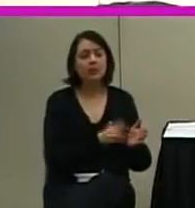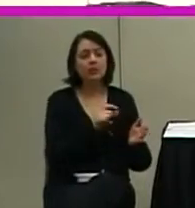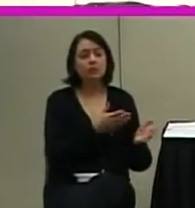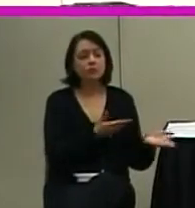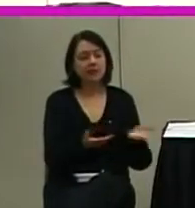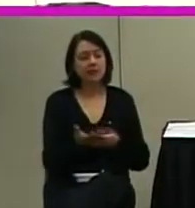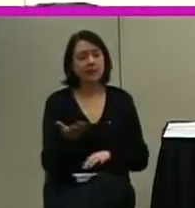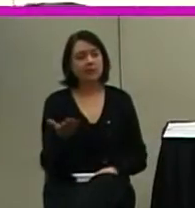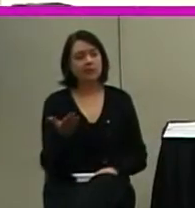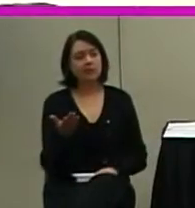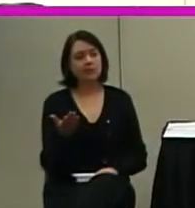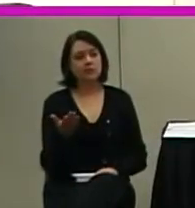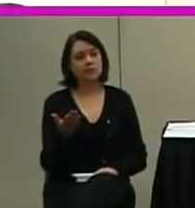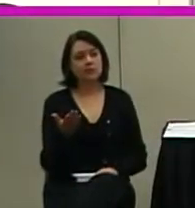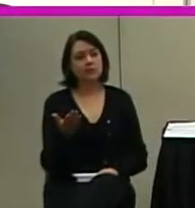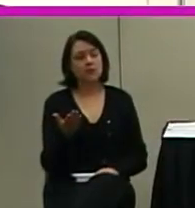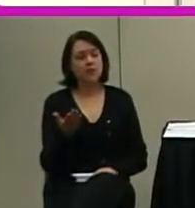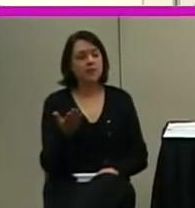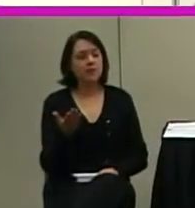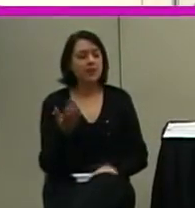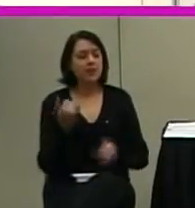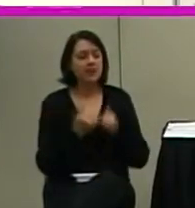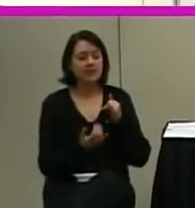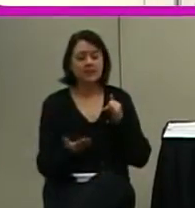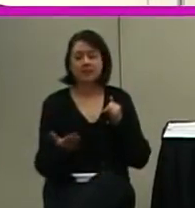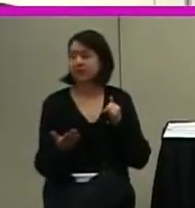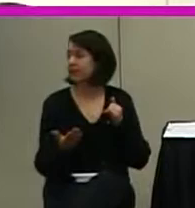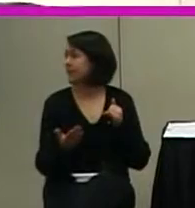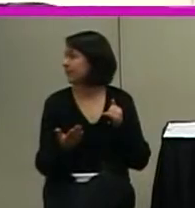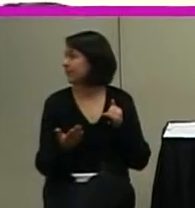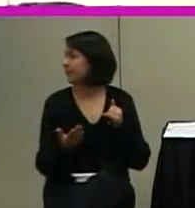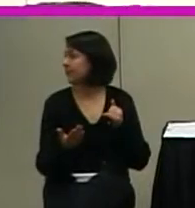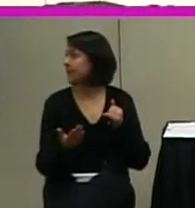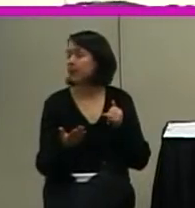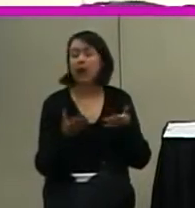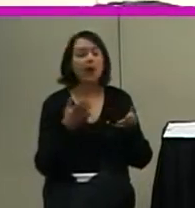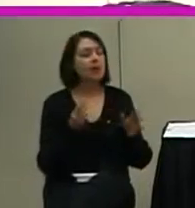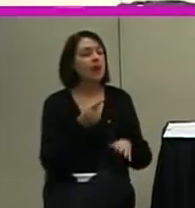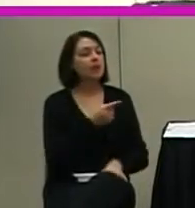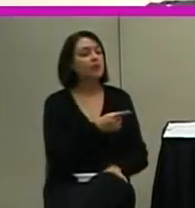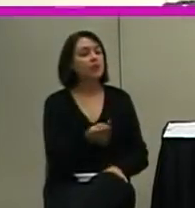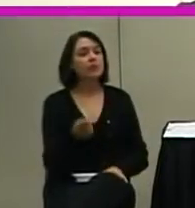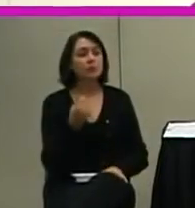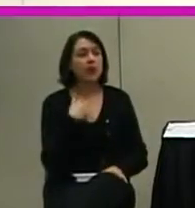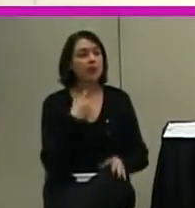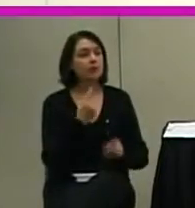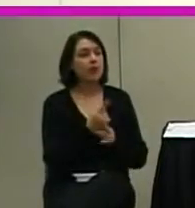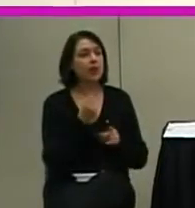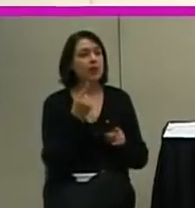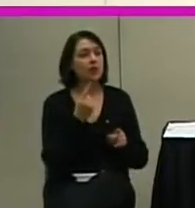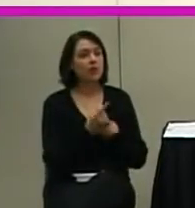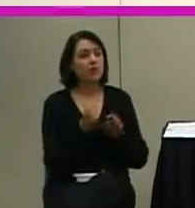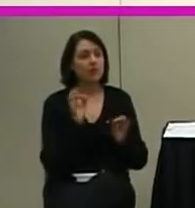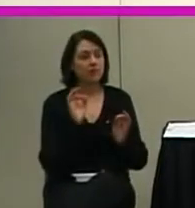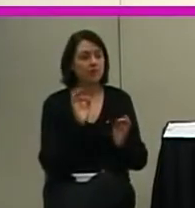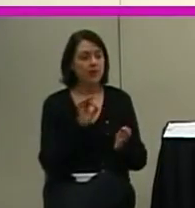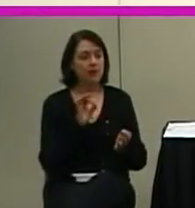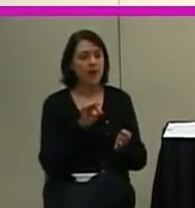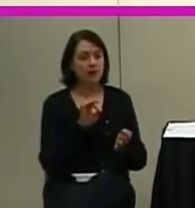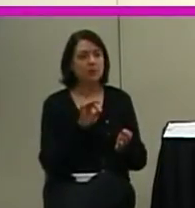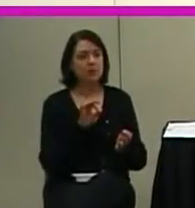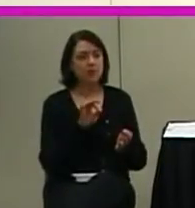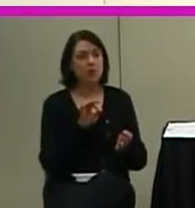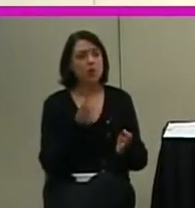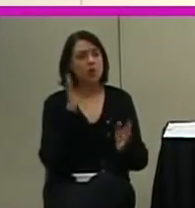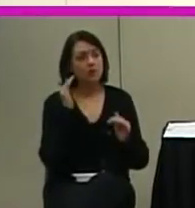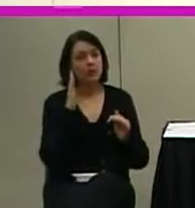set them up. And lastly, it allows them to get regular feedback, which hopefully